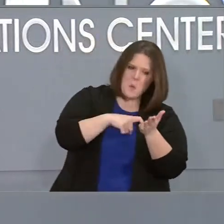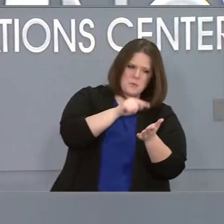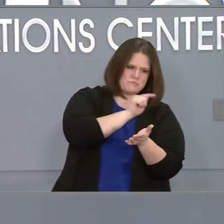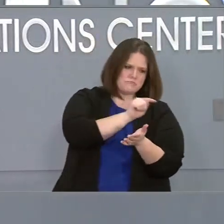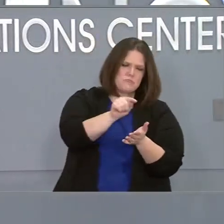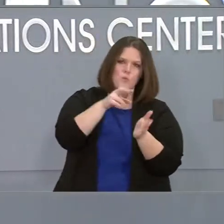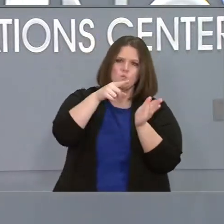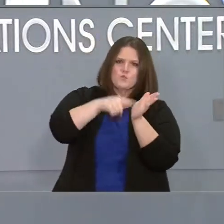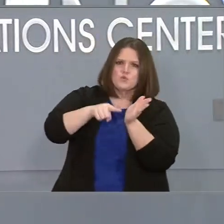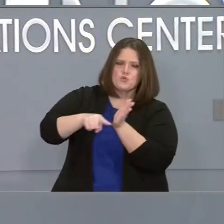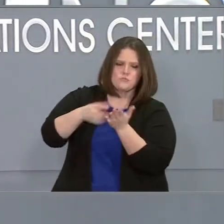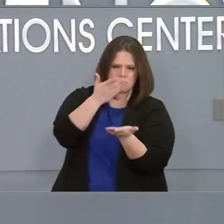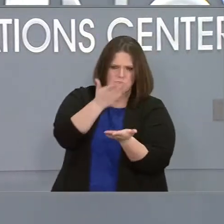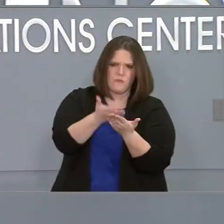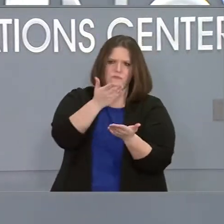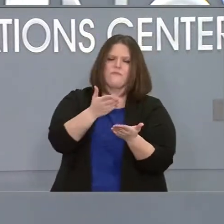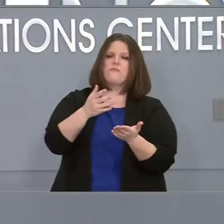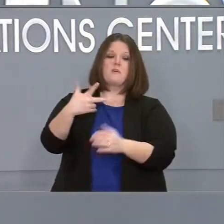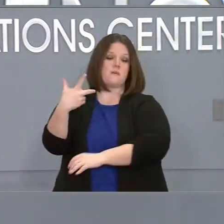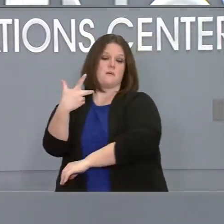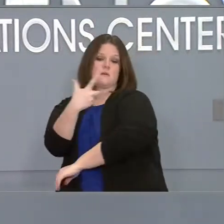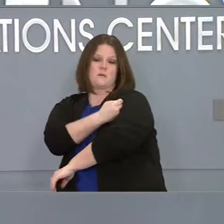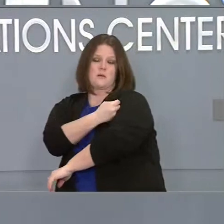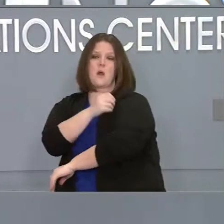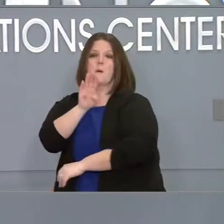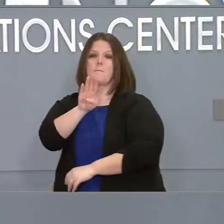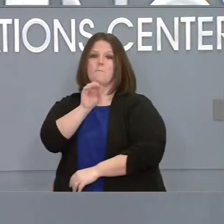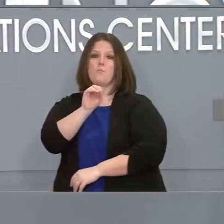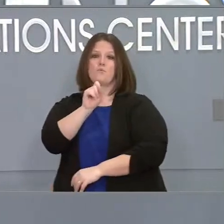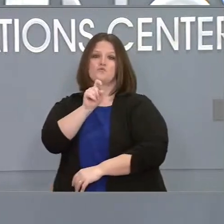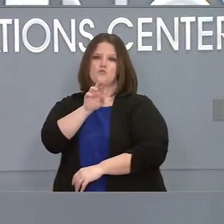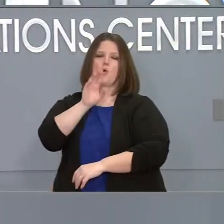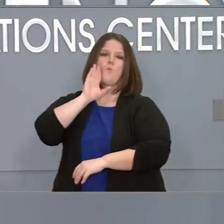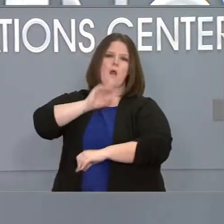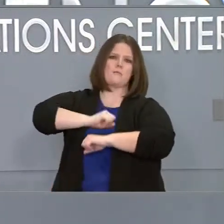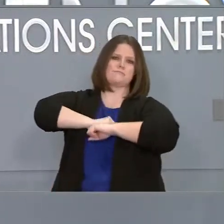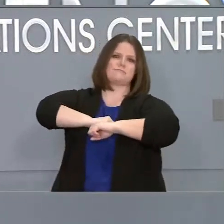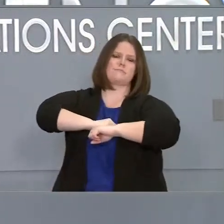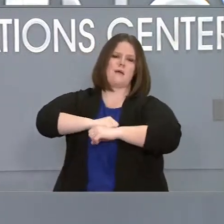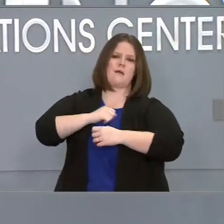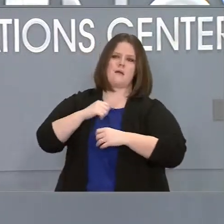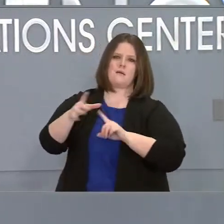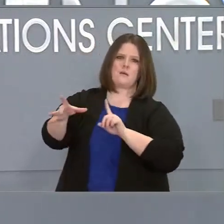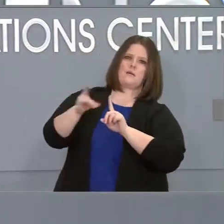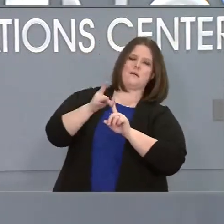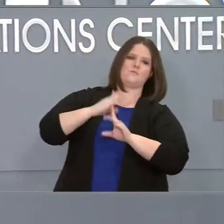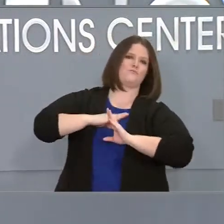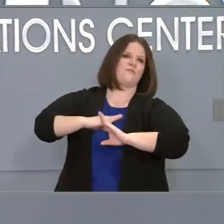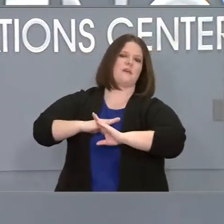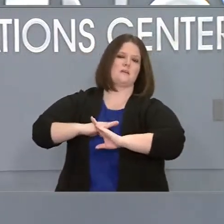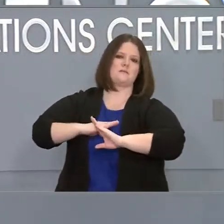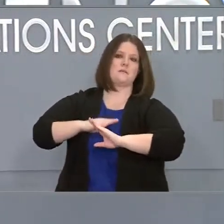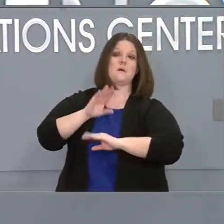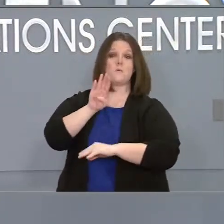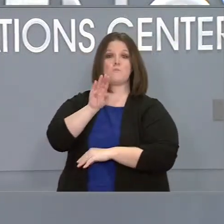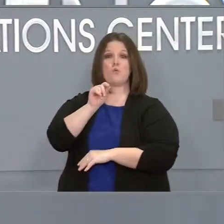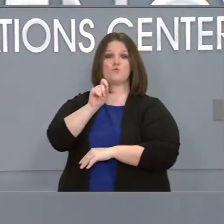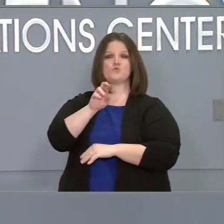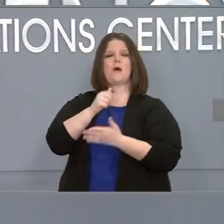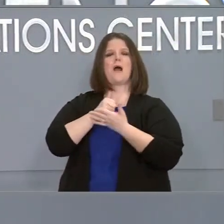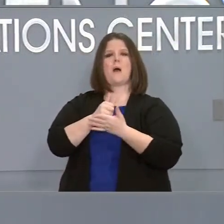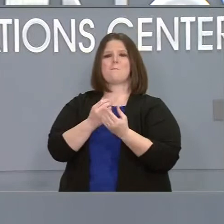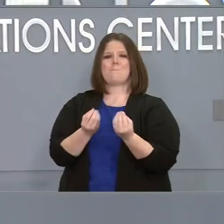ability to fight off COVID and in all forms and this new variant. So the booster gives you that